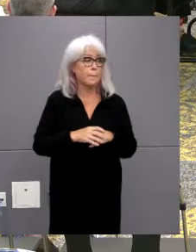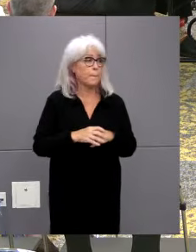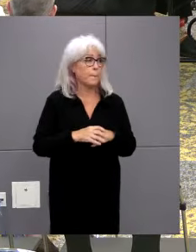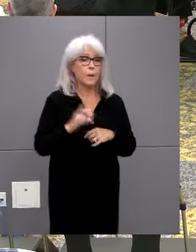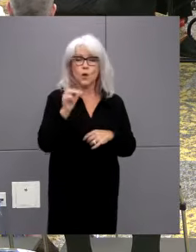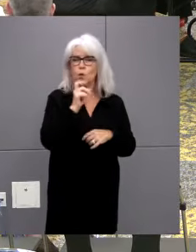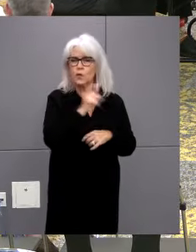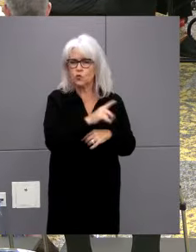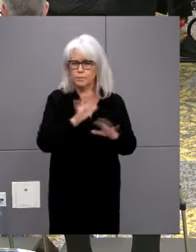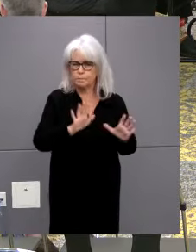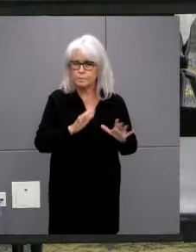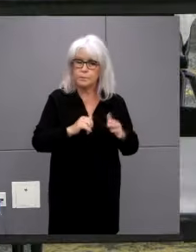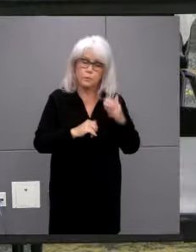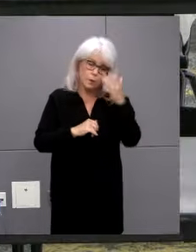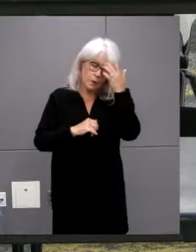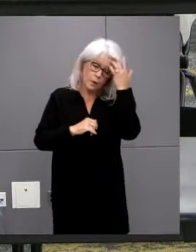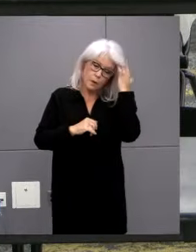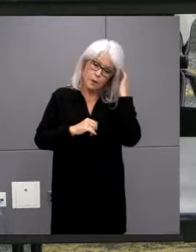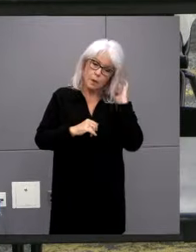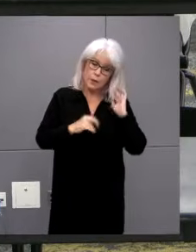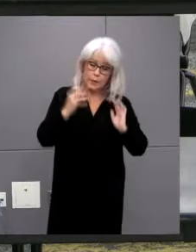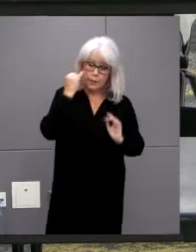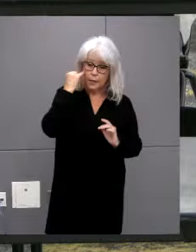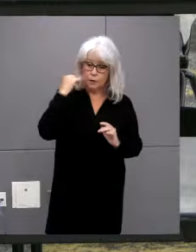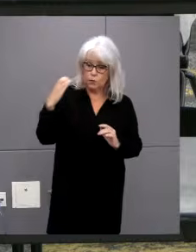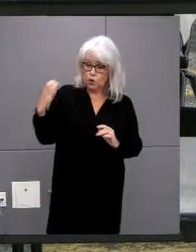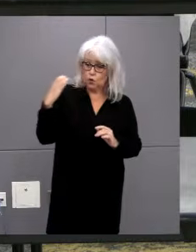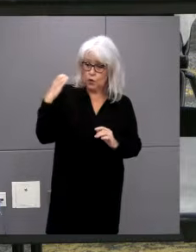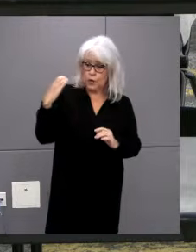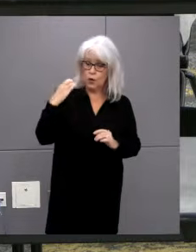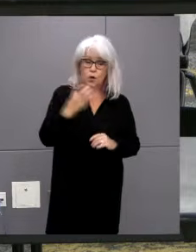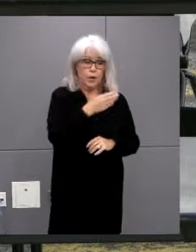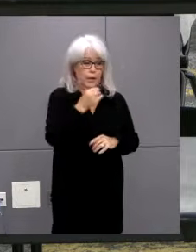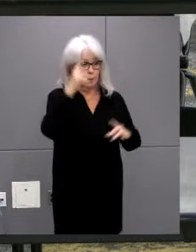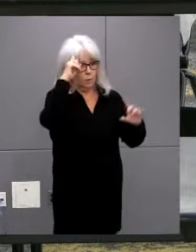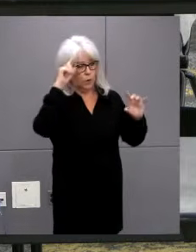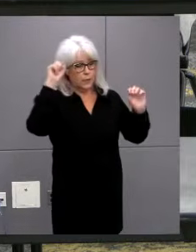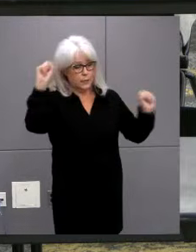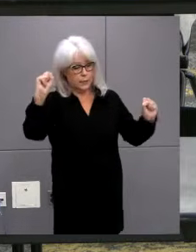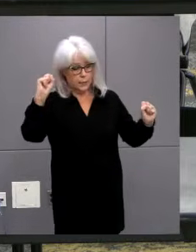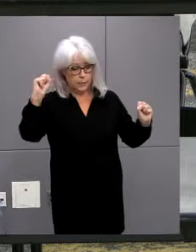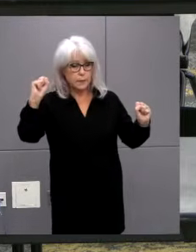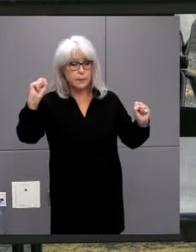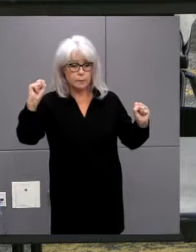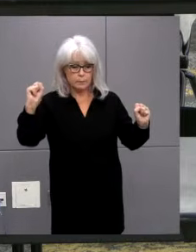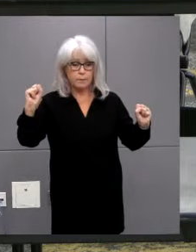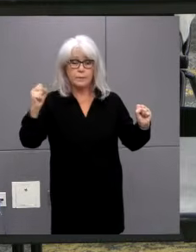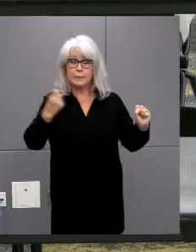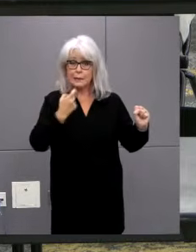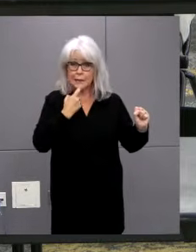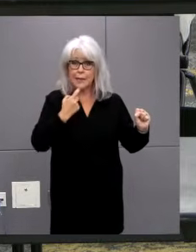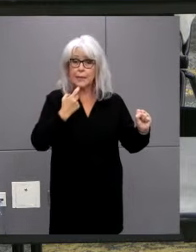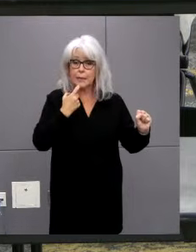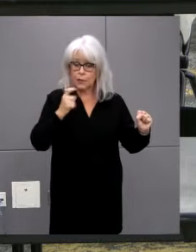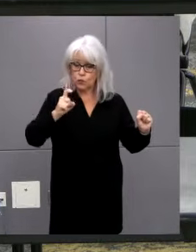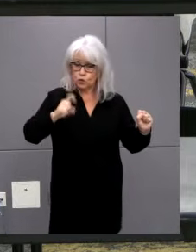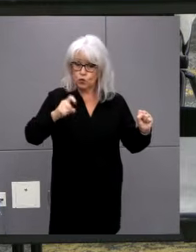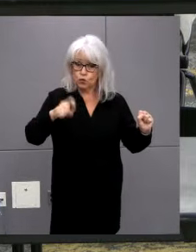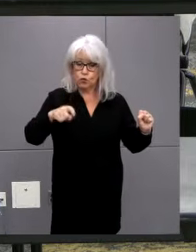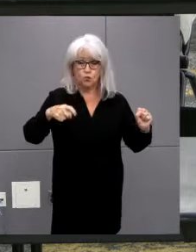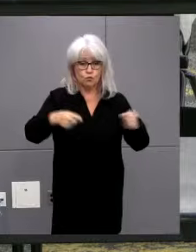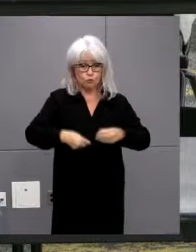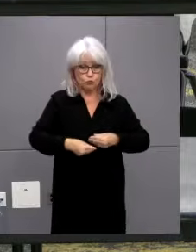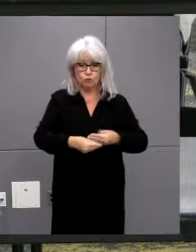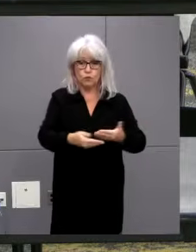question on it. If both the chair of the board and the president indicated that it should come before